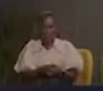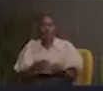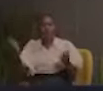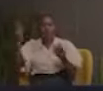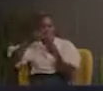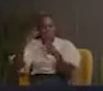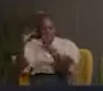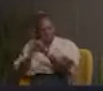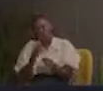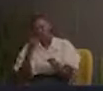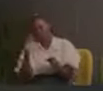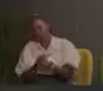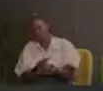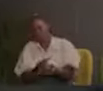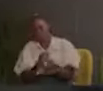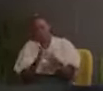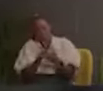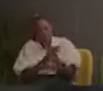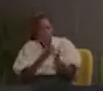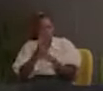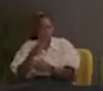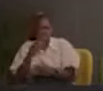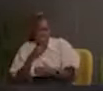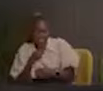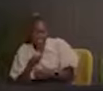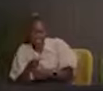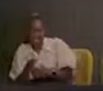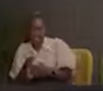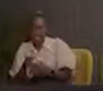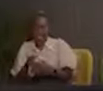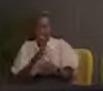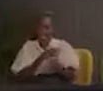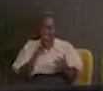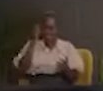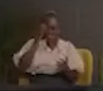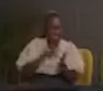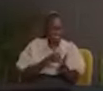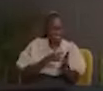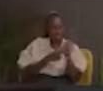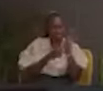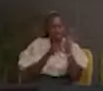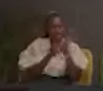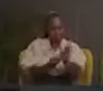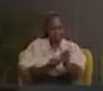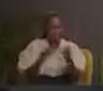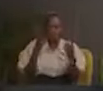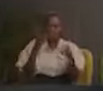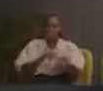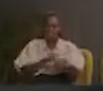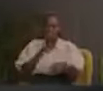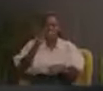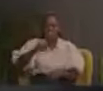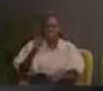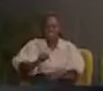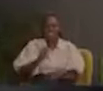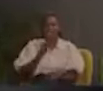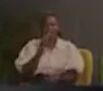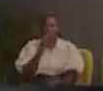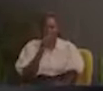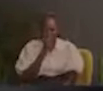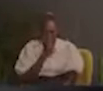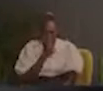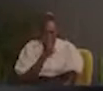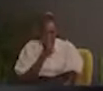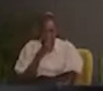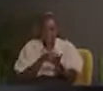promise. Between God said and it manifested, it's many times it would demand patience. It's called the